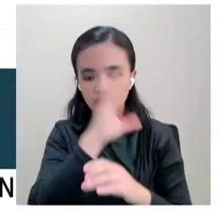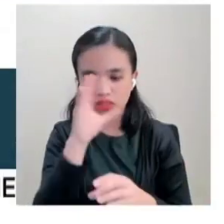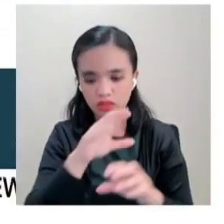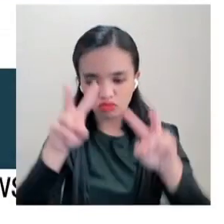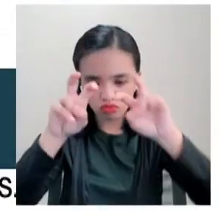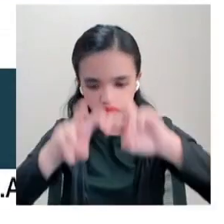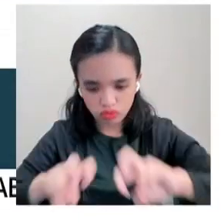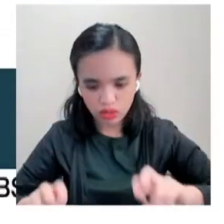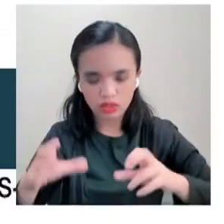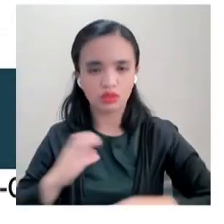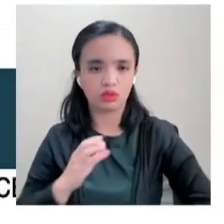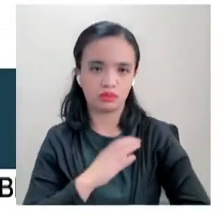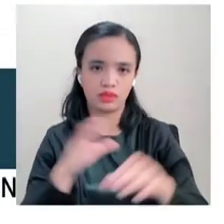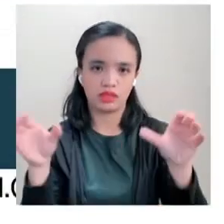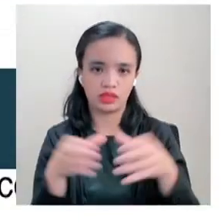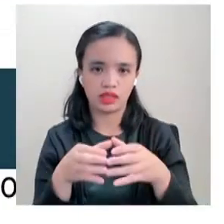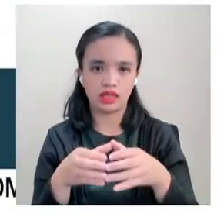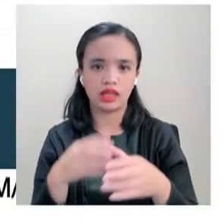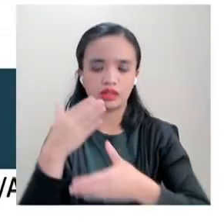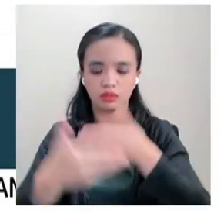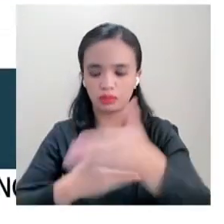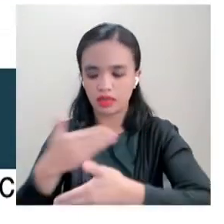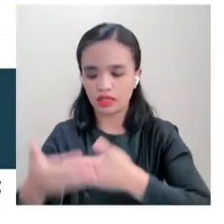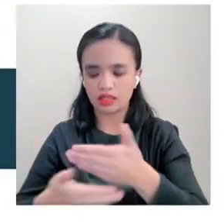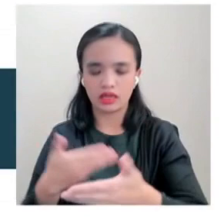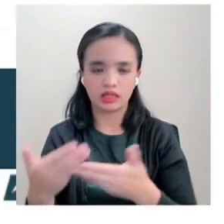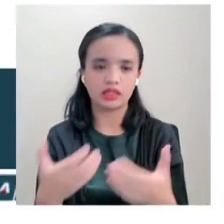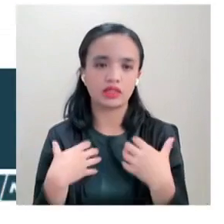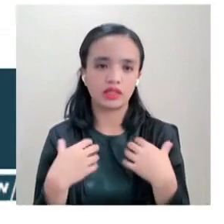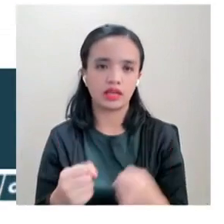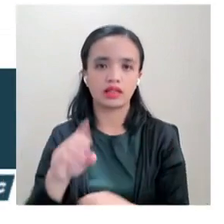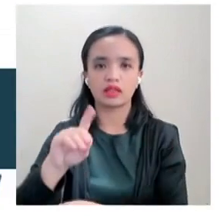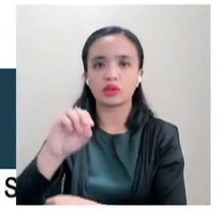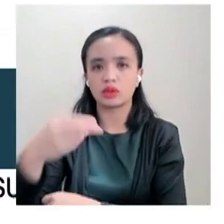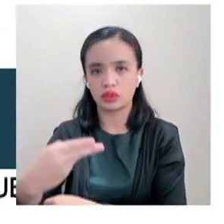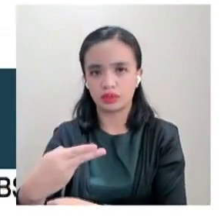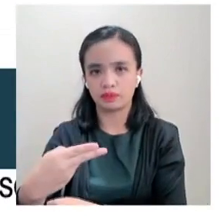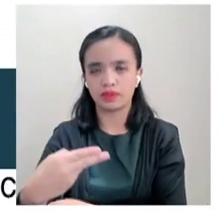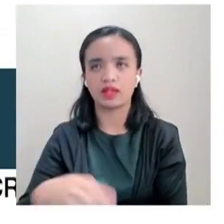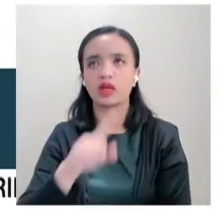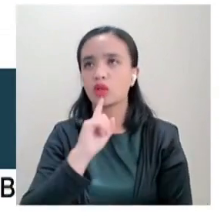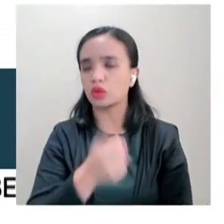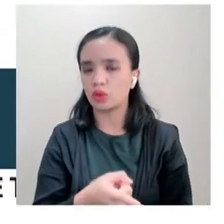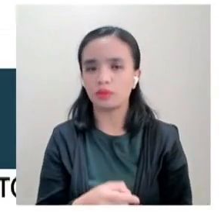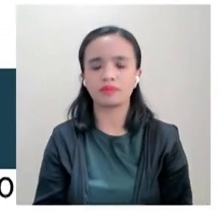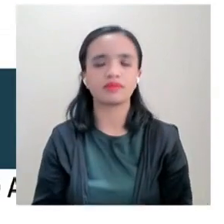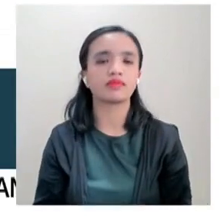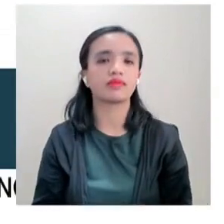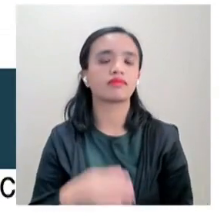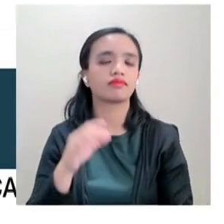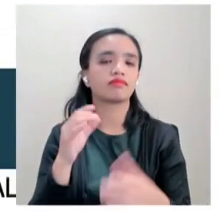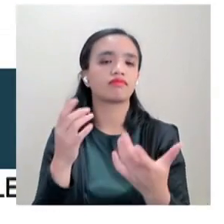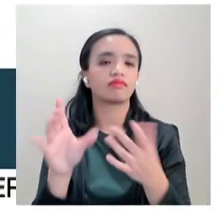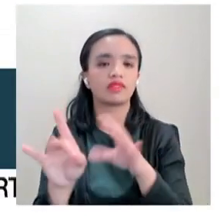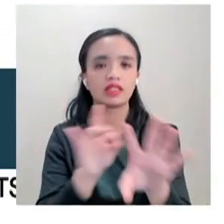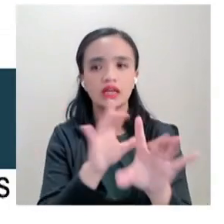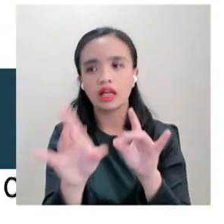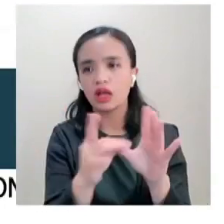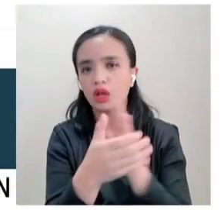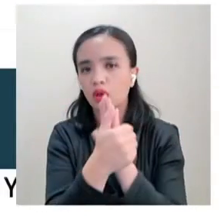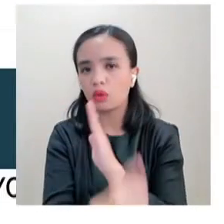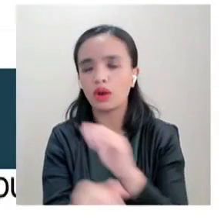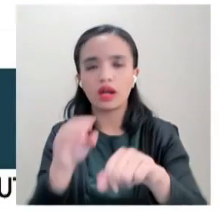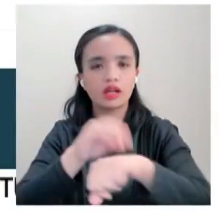proseso ng kalusugan ng Department of Health in as in so far as some selection of experts or advisors